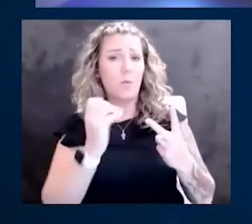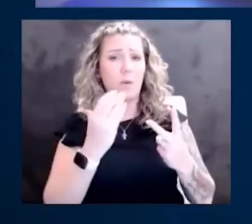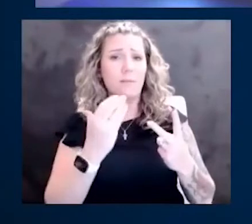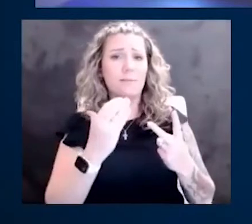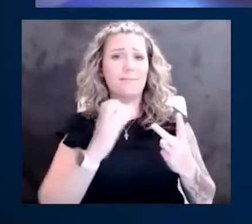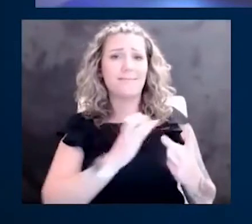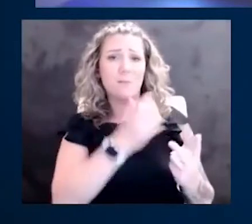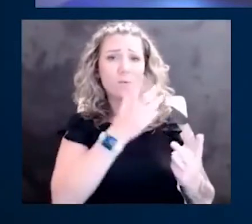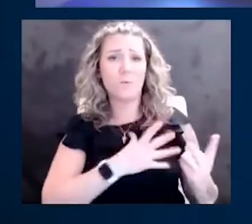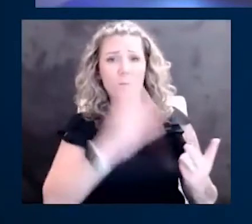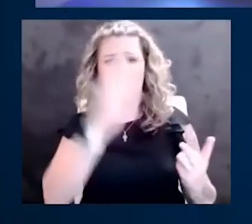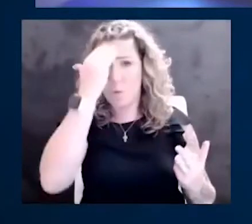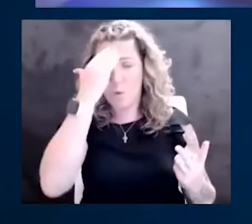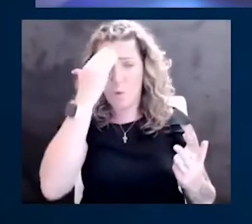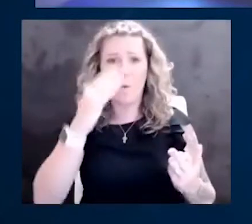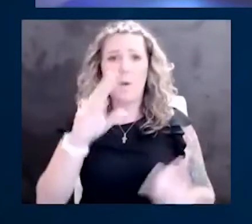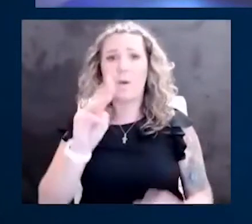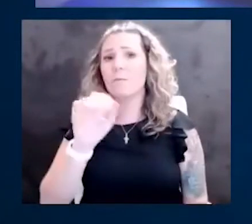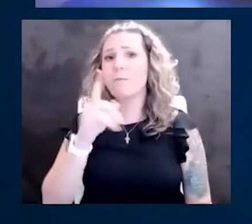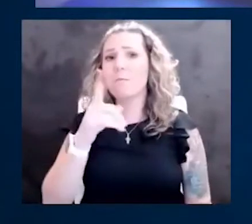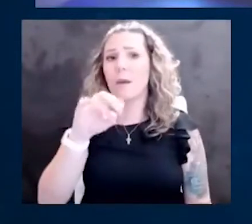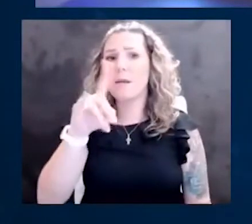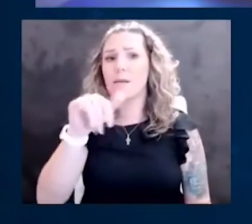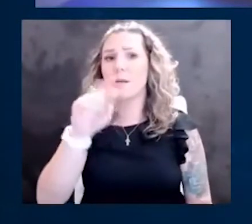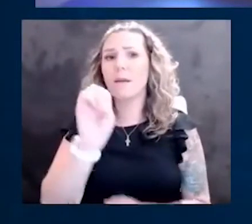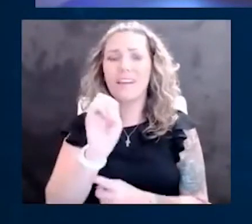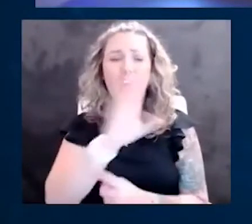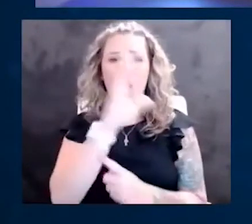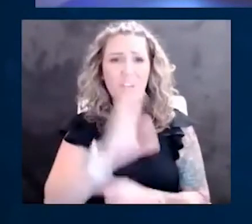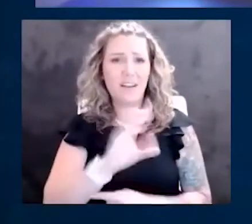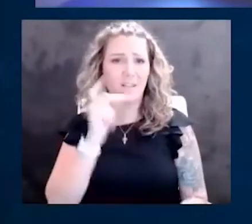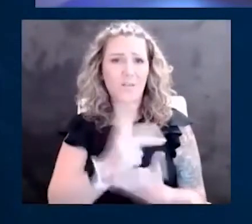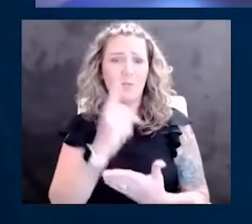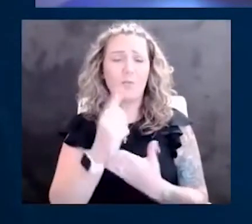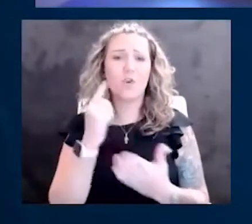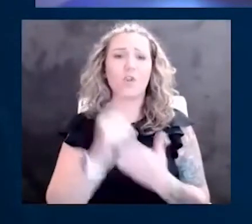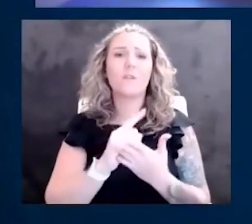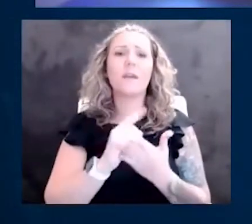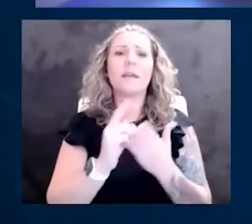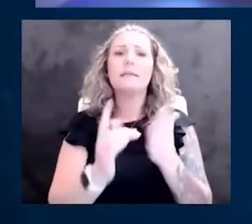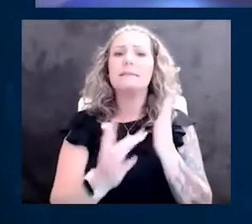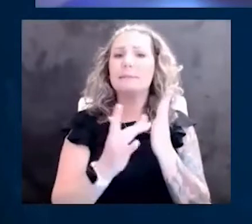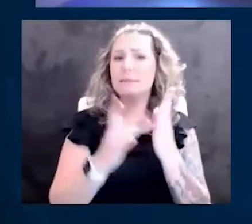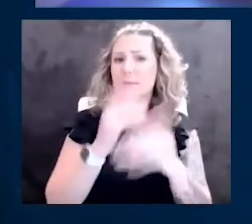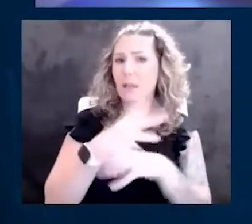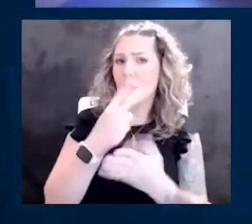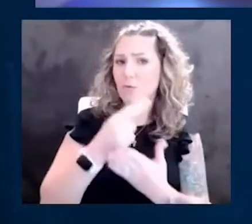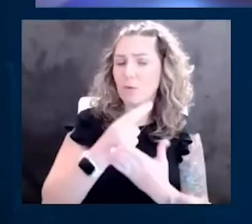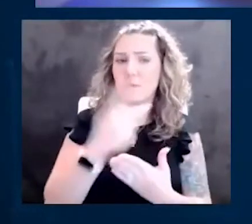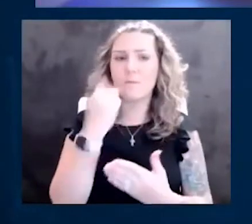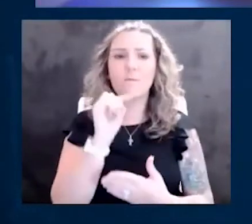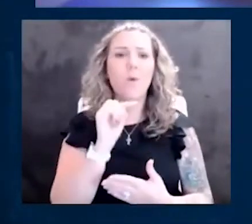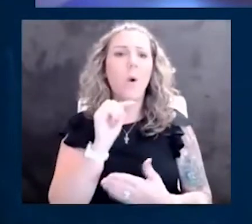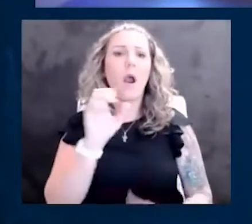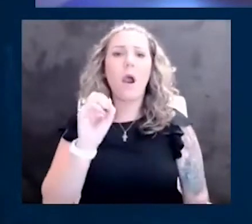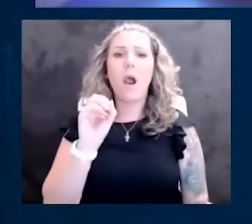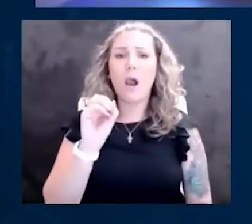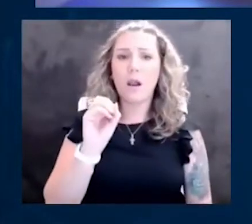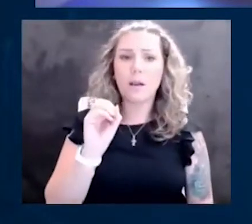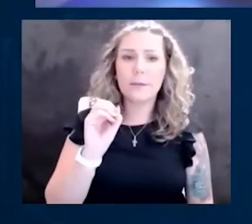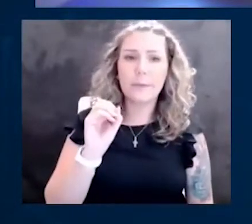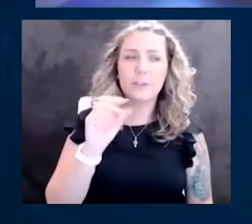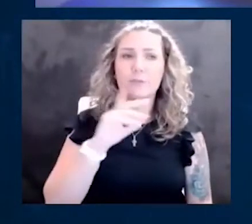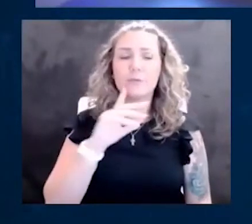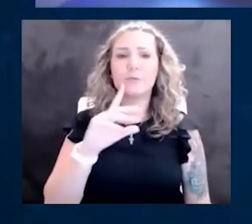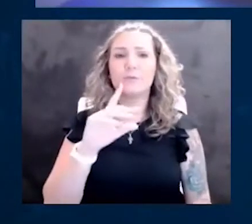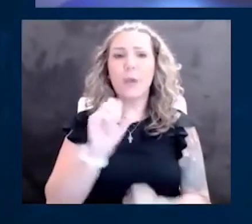that Medicare never approved tele-rehab for occupational, physical, and speech therapy, so most of us nationwide were forced to apply